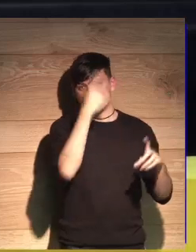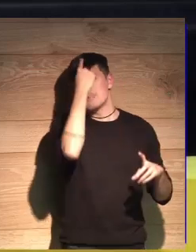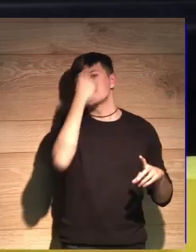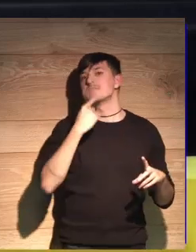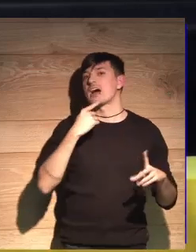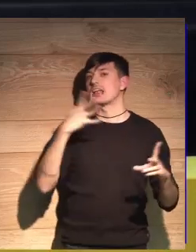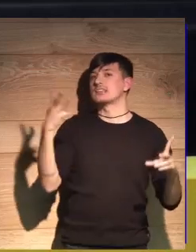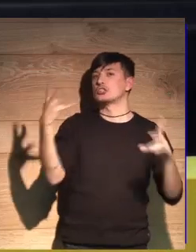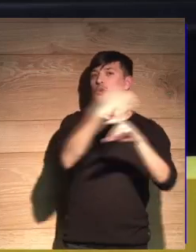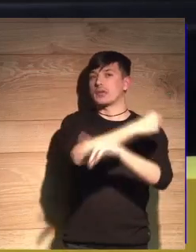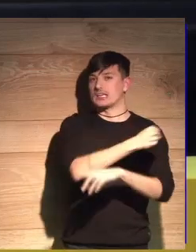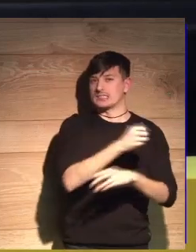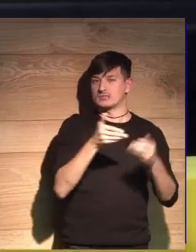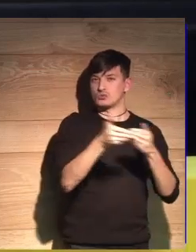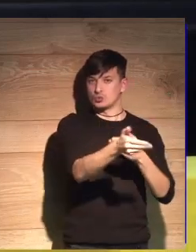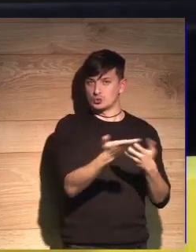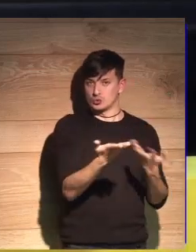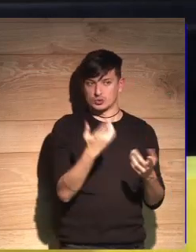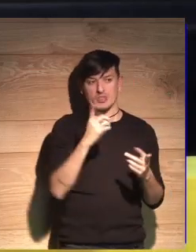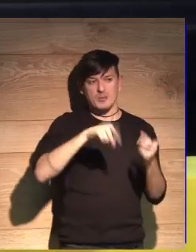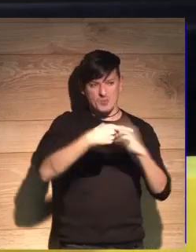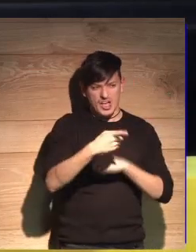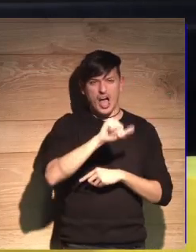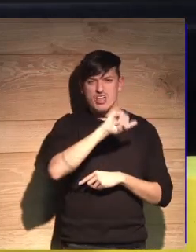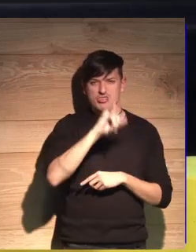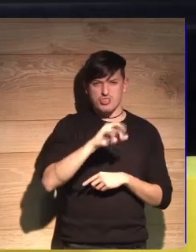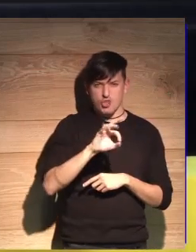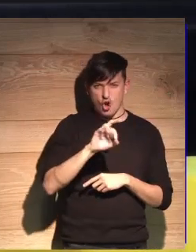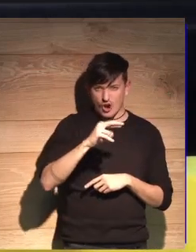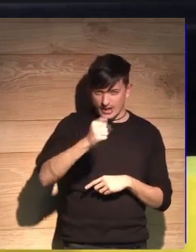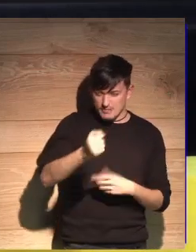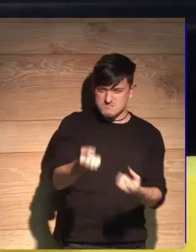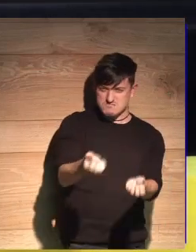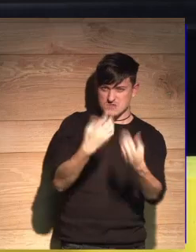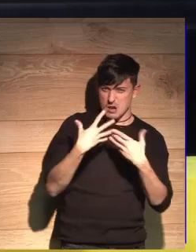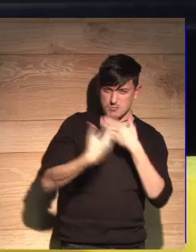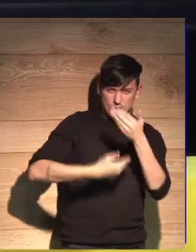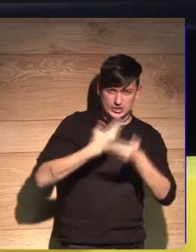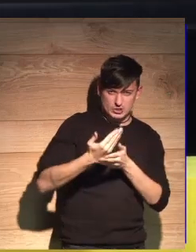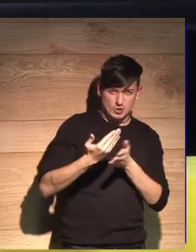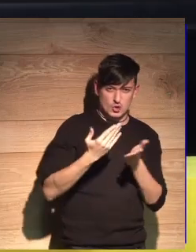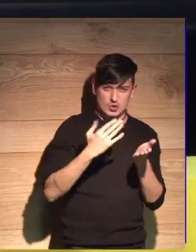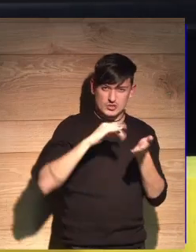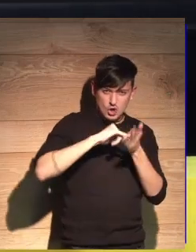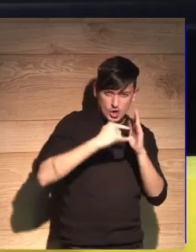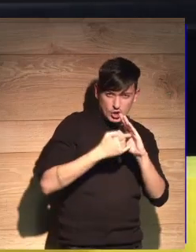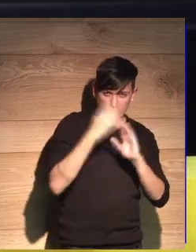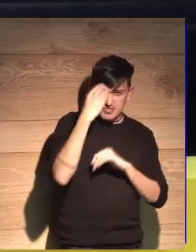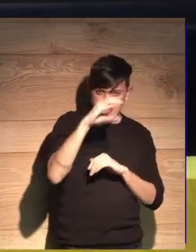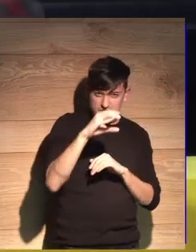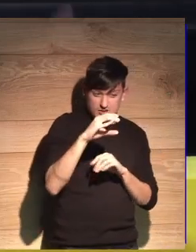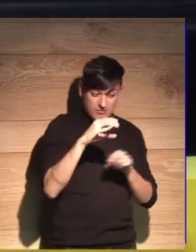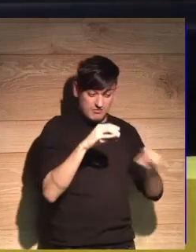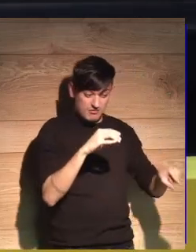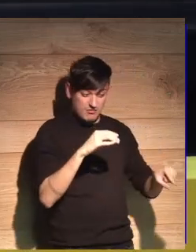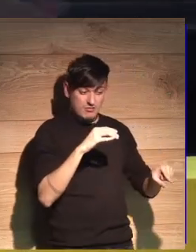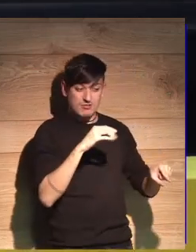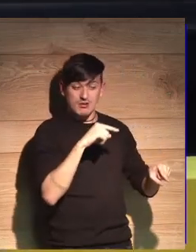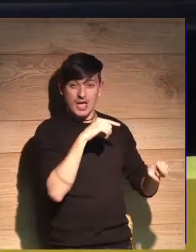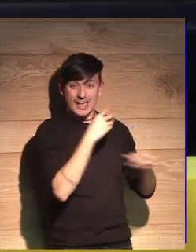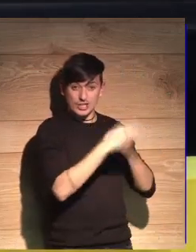as compared with those dystopic photographs, and Arsuaga will tell us about that technological and scientific progress which is made